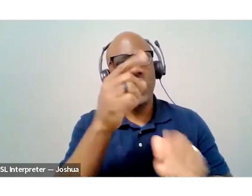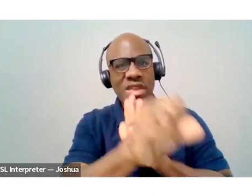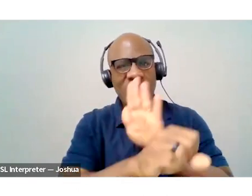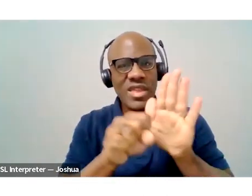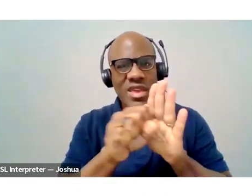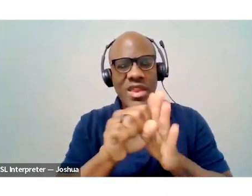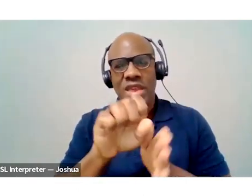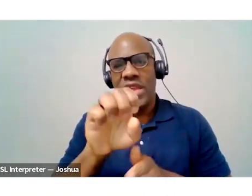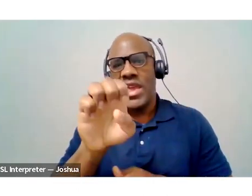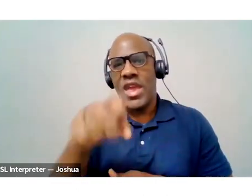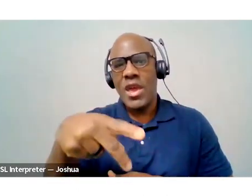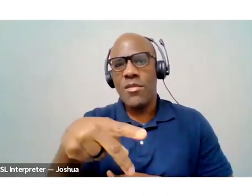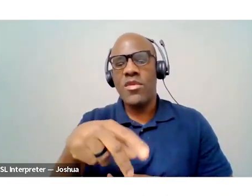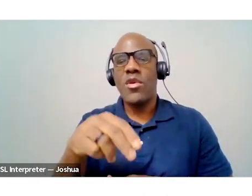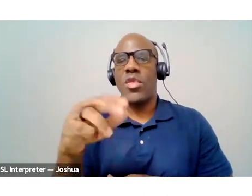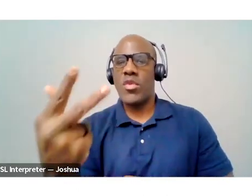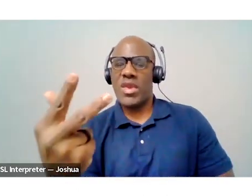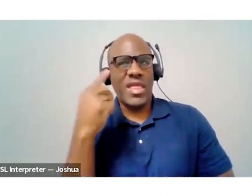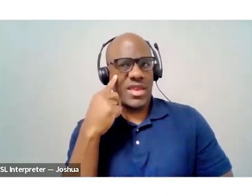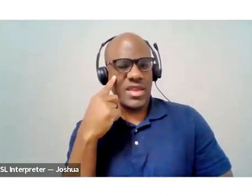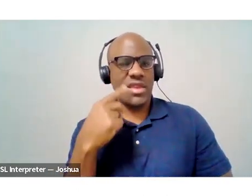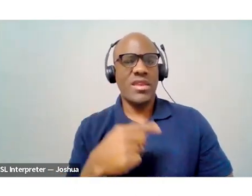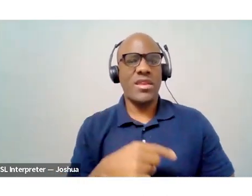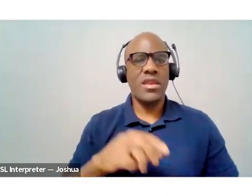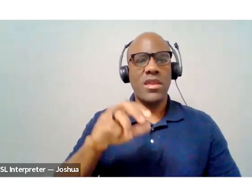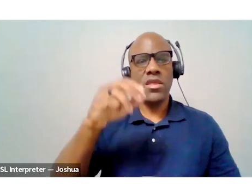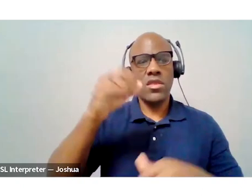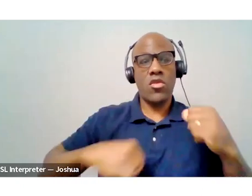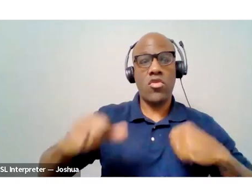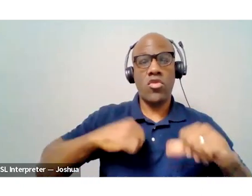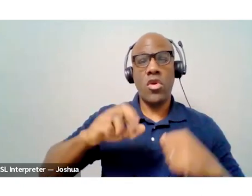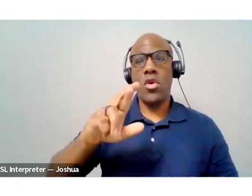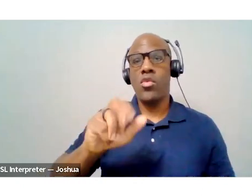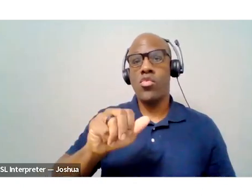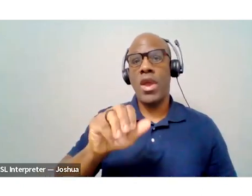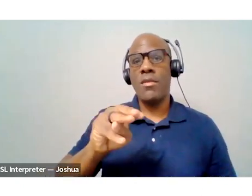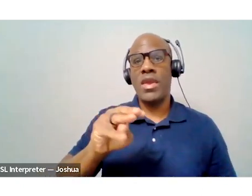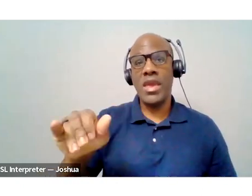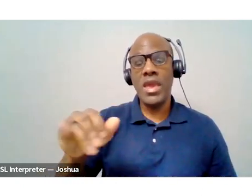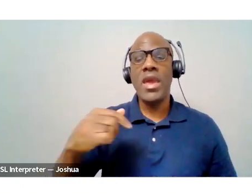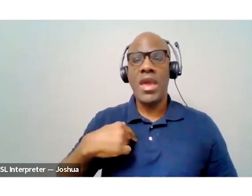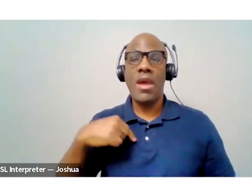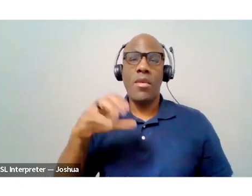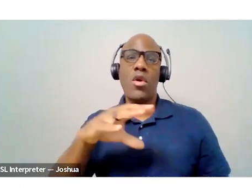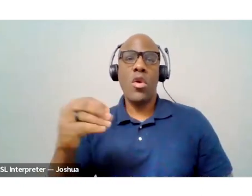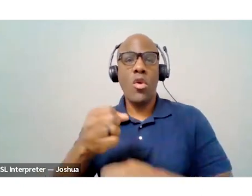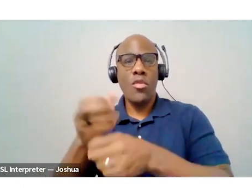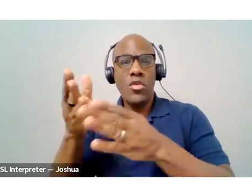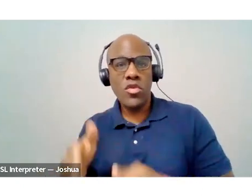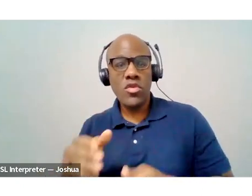was, where Uncle Nassim is introduced on the show Rami, which I'm currently a co-executive producer on and a